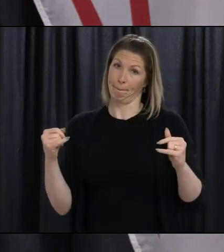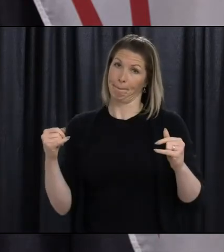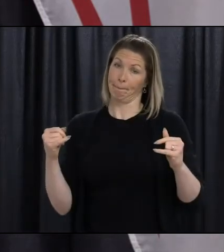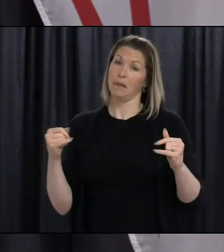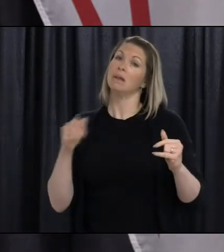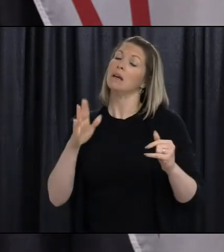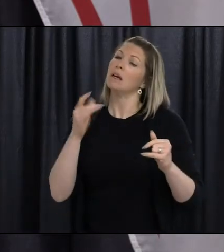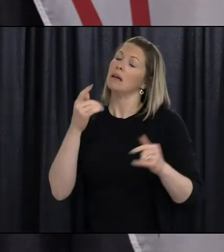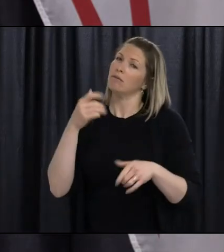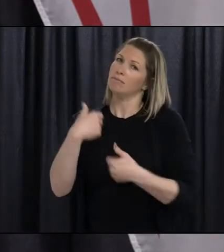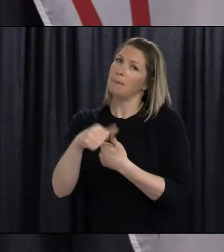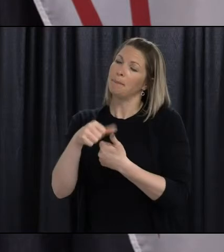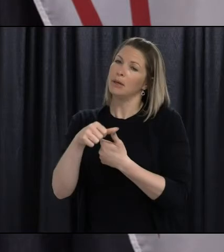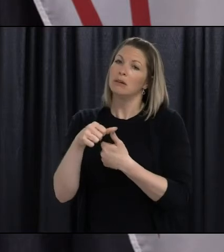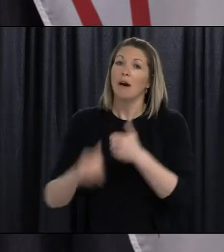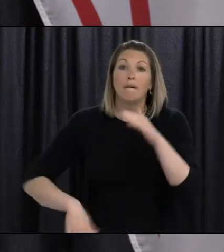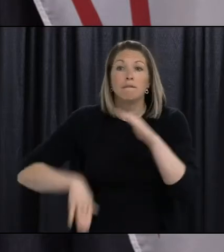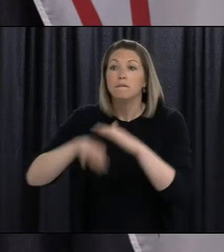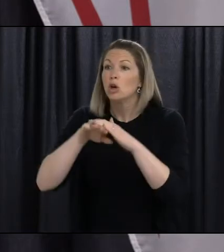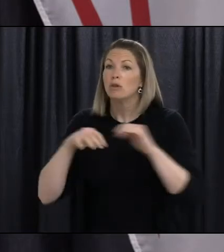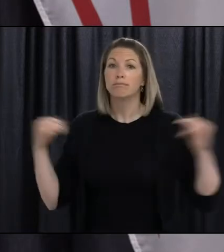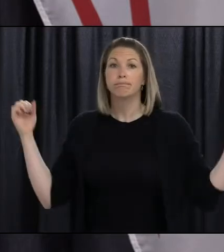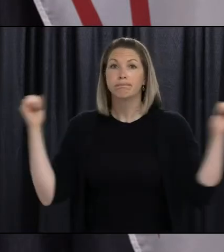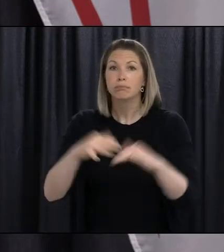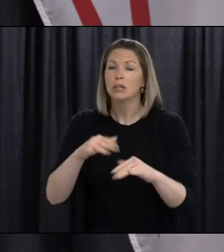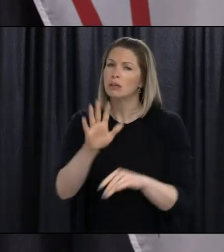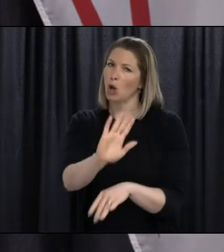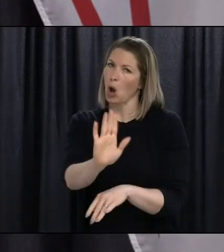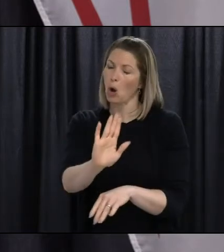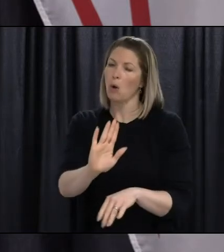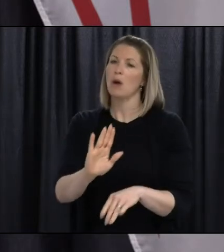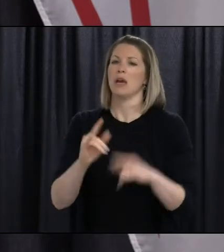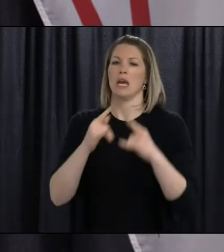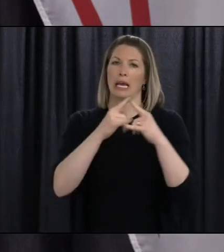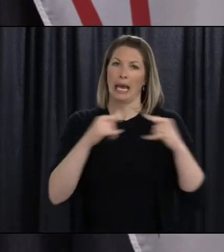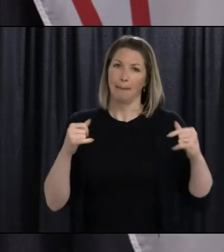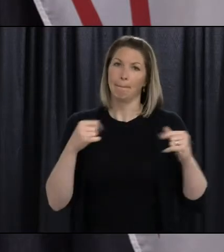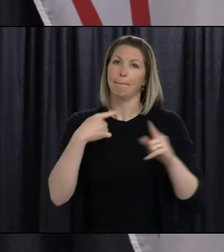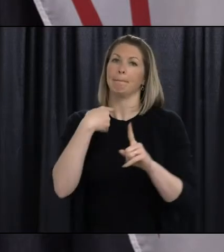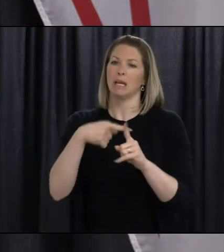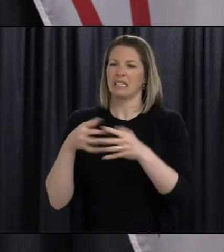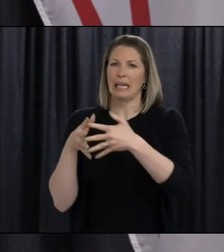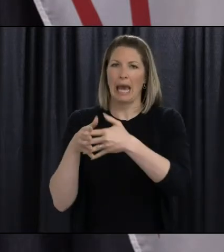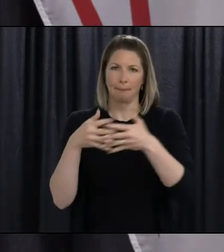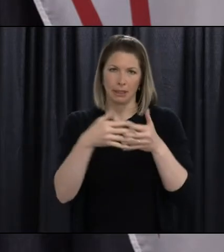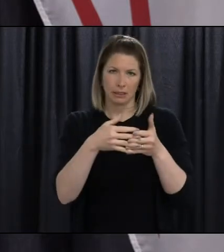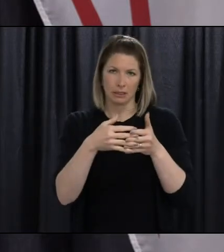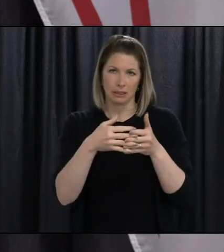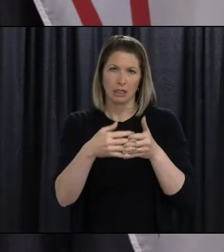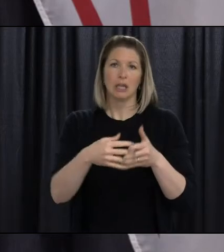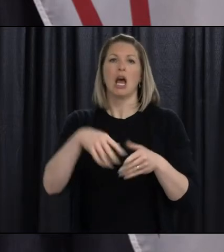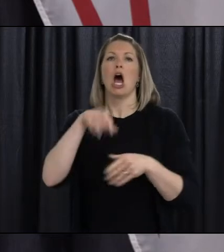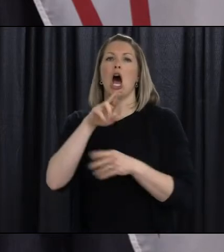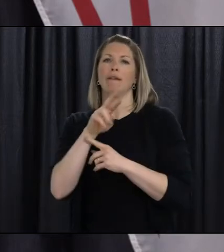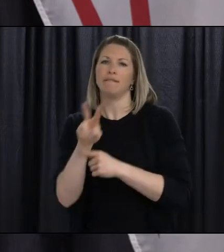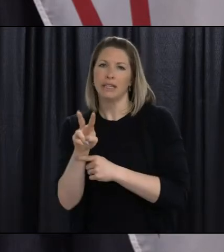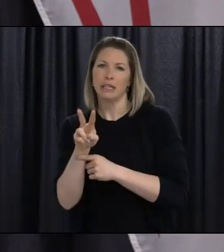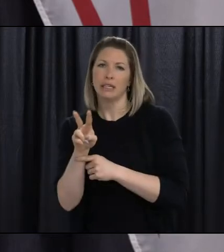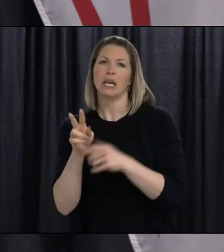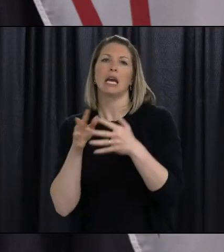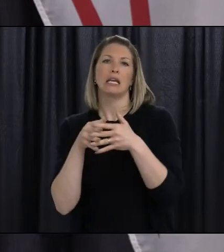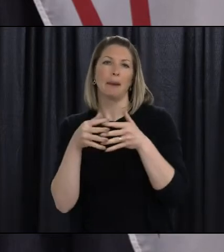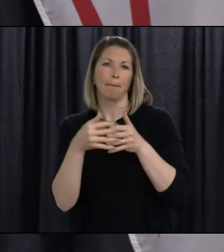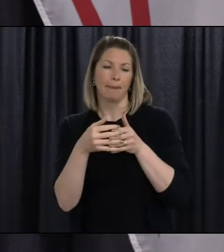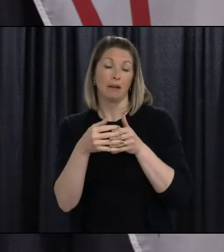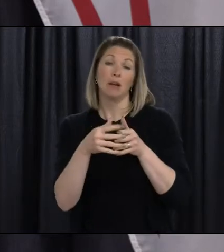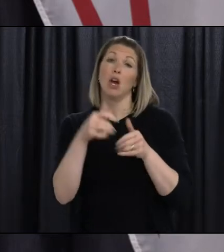water supply, holding tanks, and personal washroom facilities, as long as they are located in an area with at least